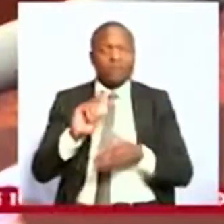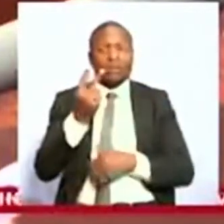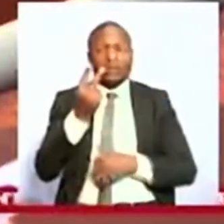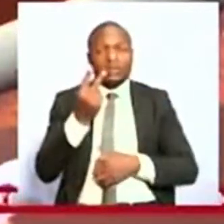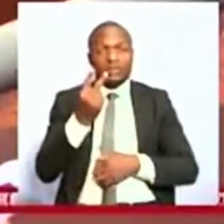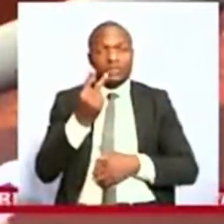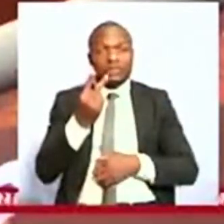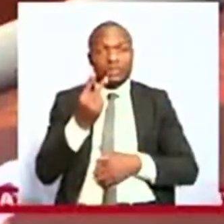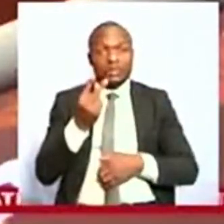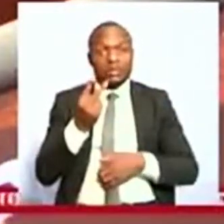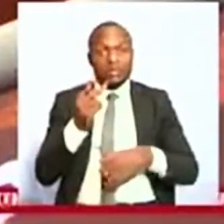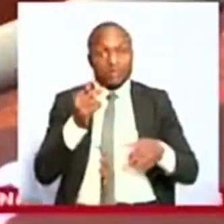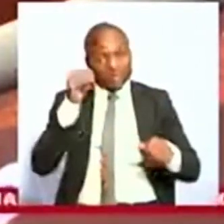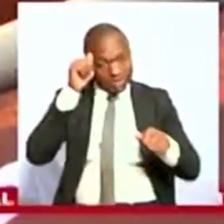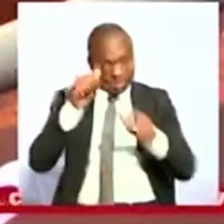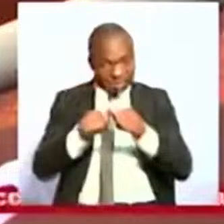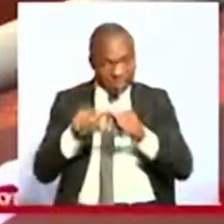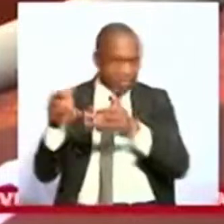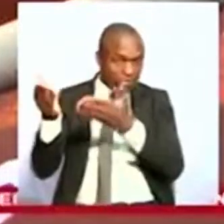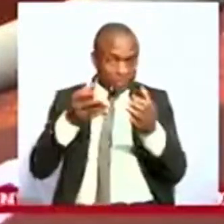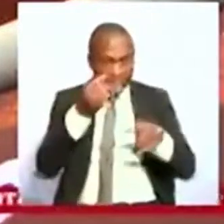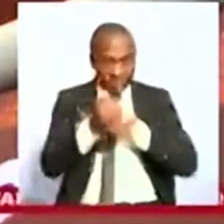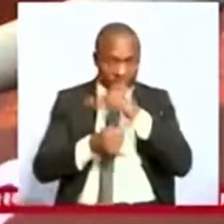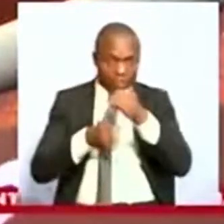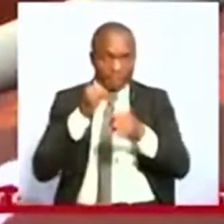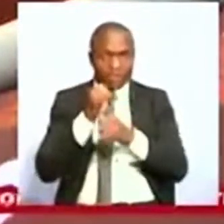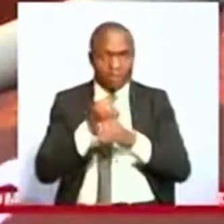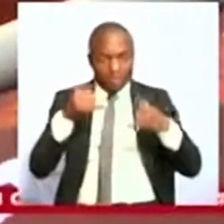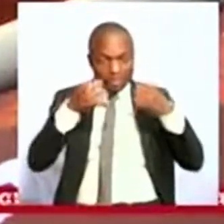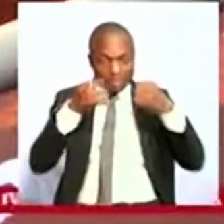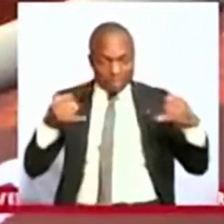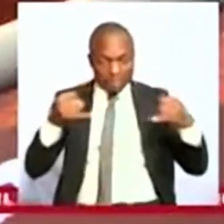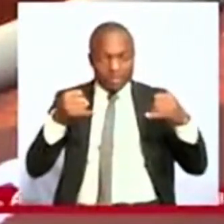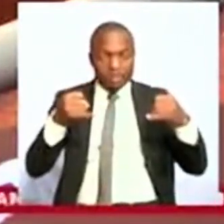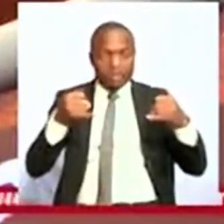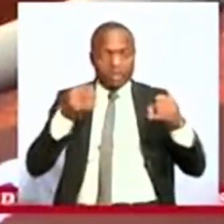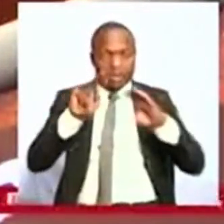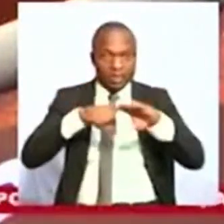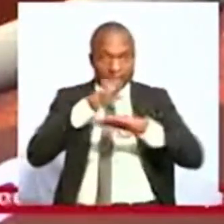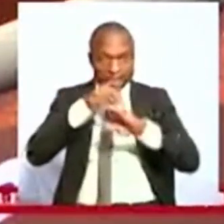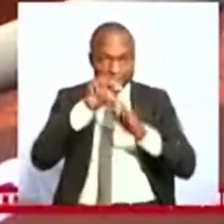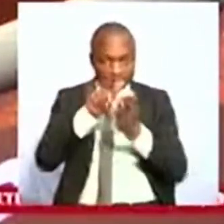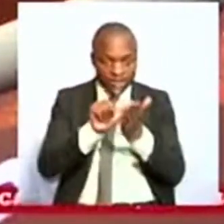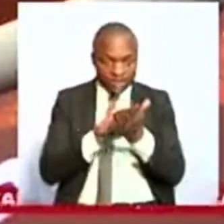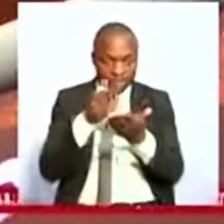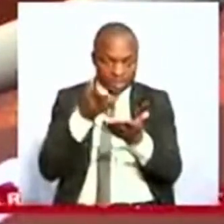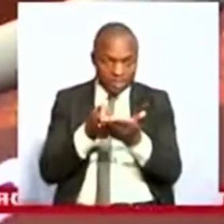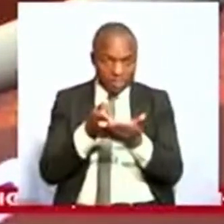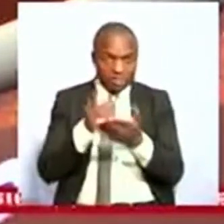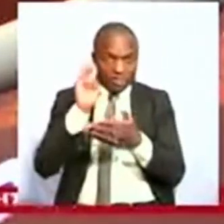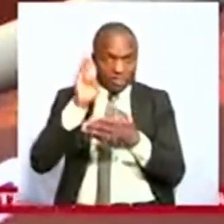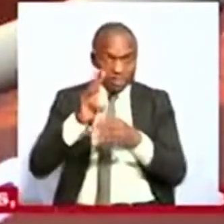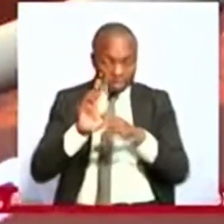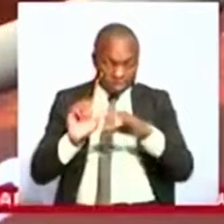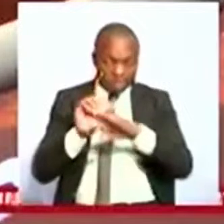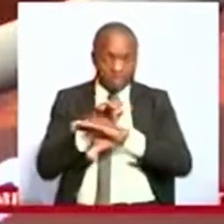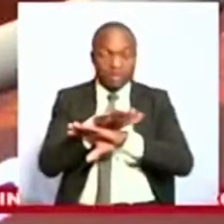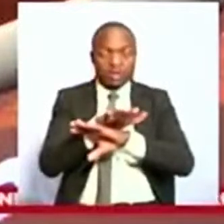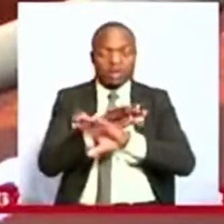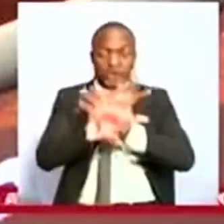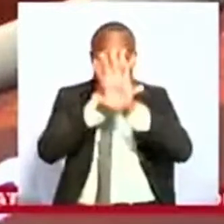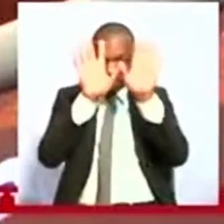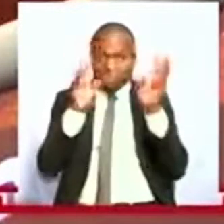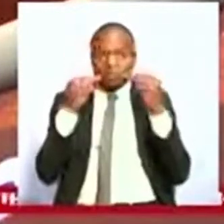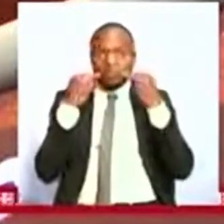optional protocol would bring its international obligations in line with its national legal framework. This action would send a clear message that Zambia